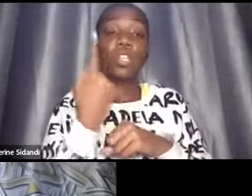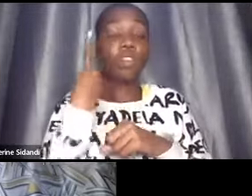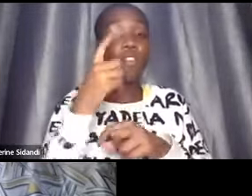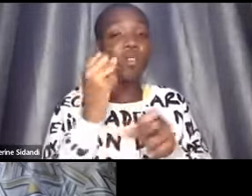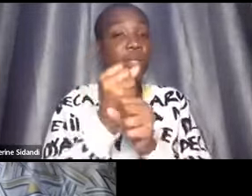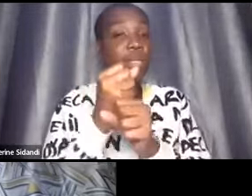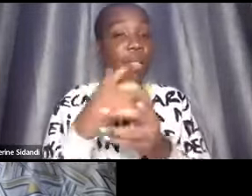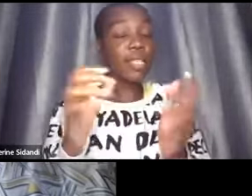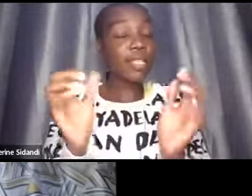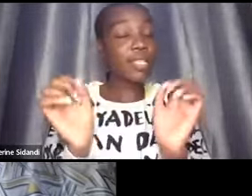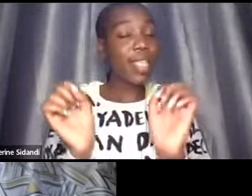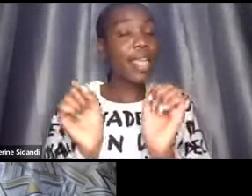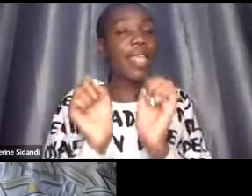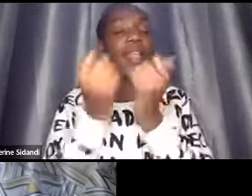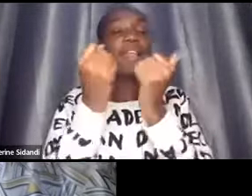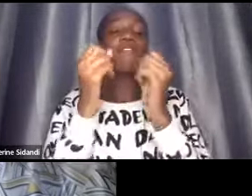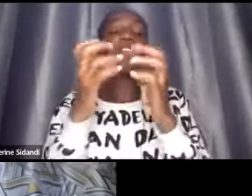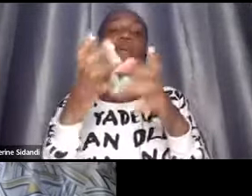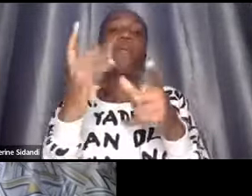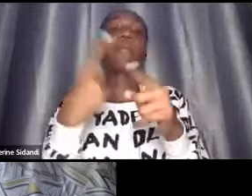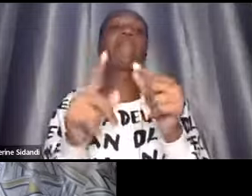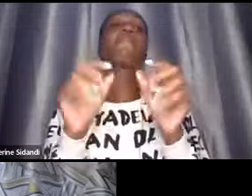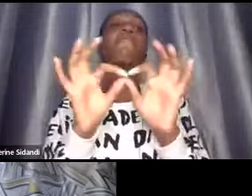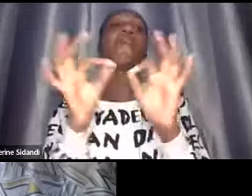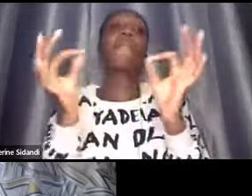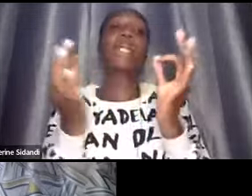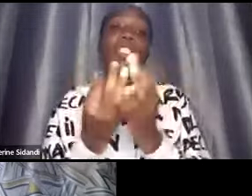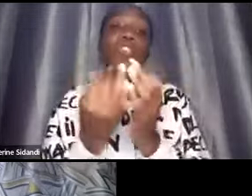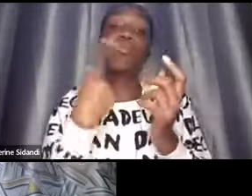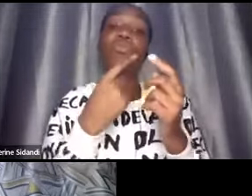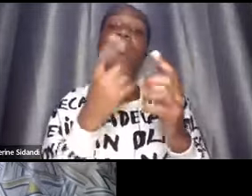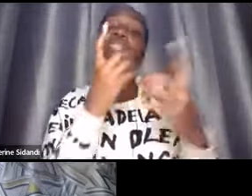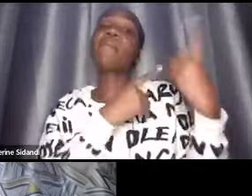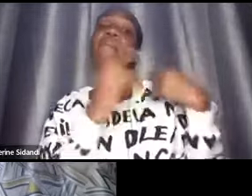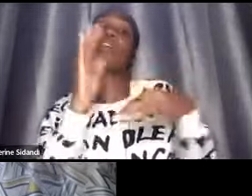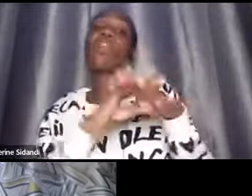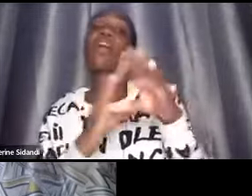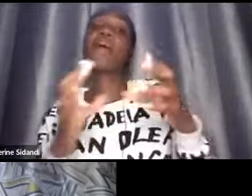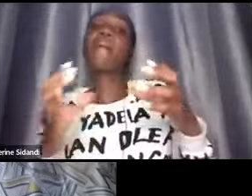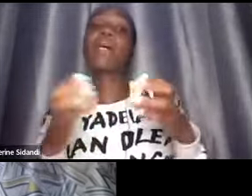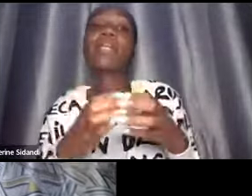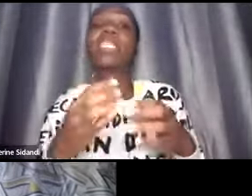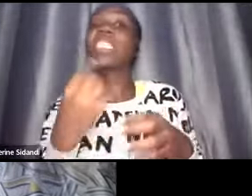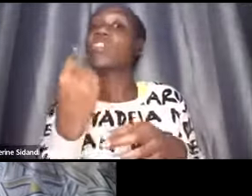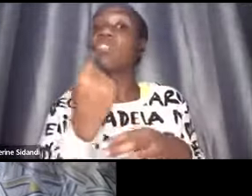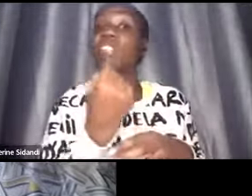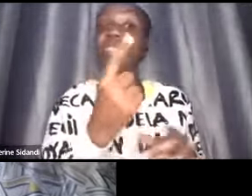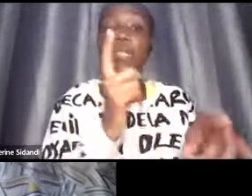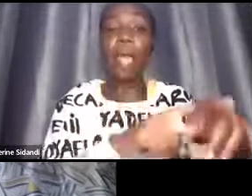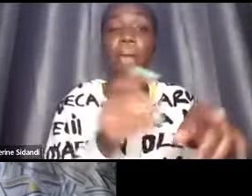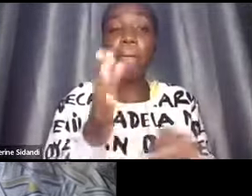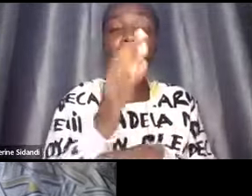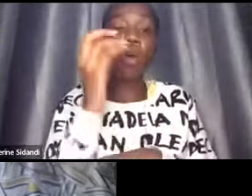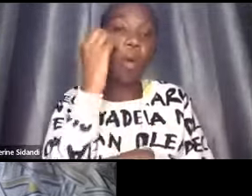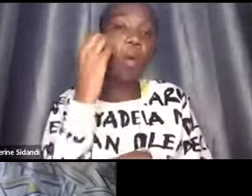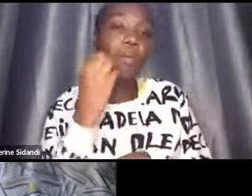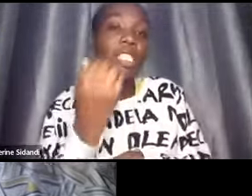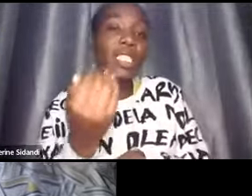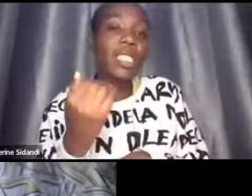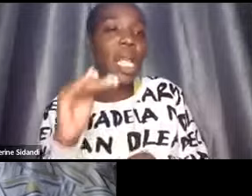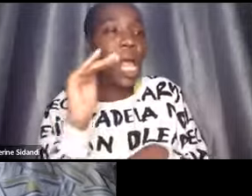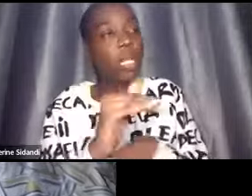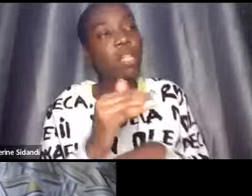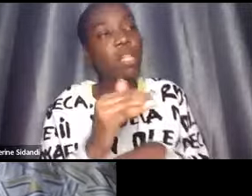save families who depend on those companies for their livelihoods. Each one of you, when they go home in the evening, their children will always ask you,